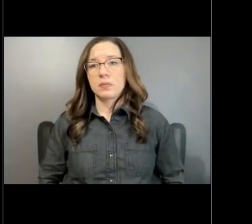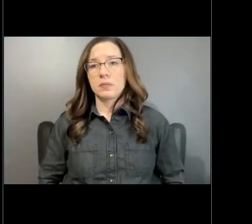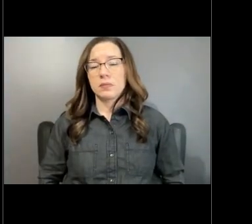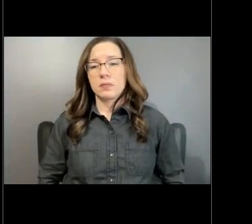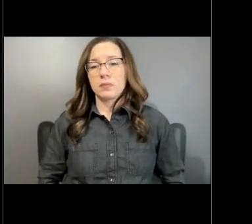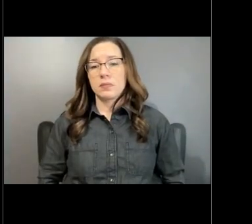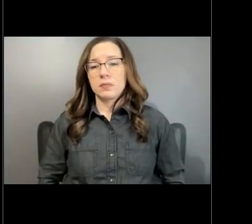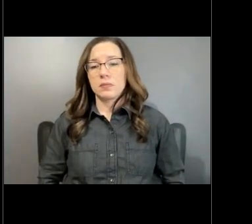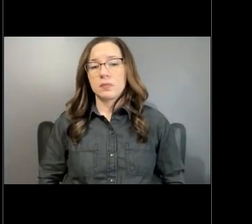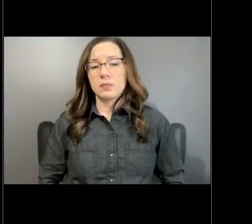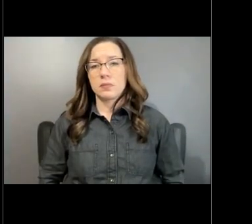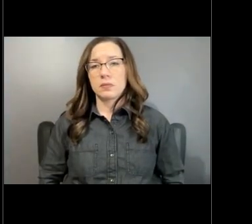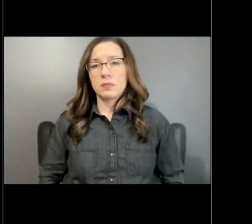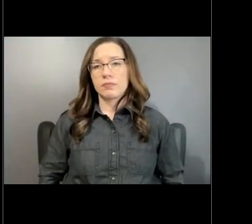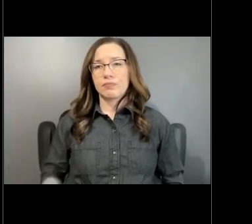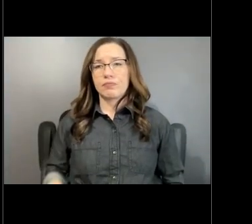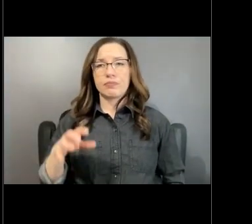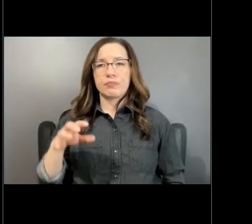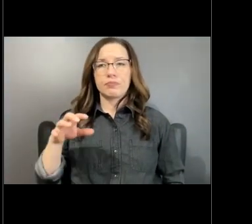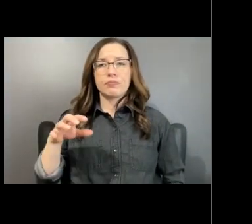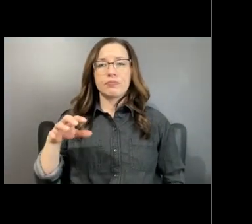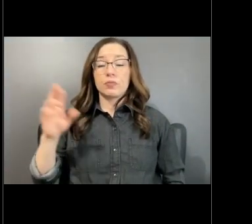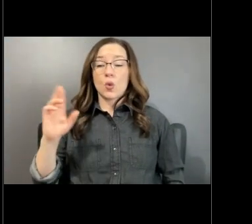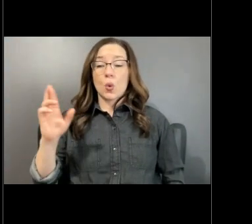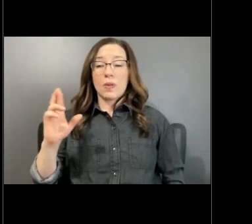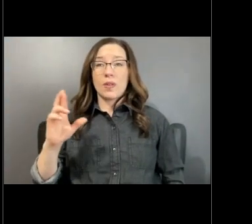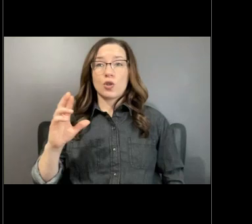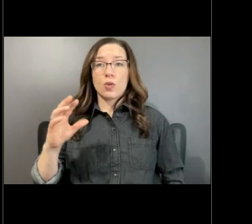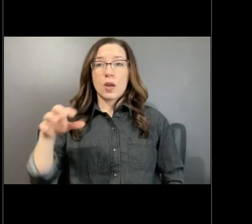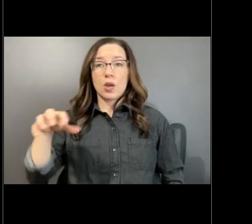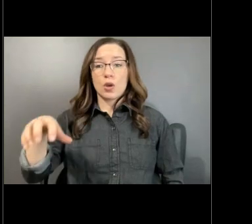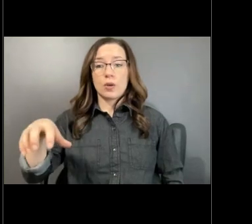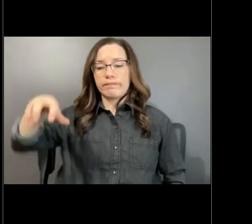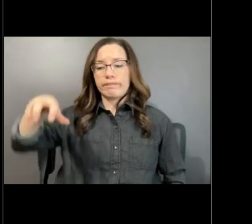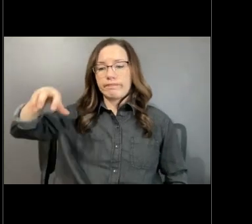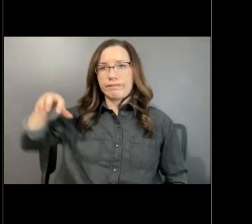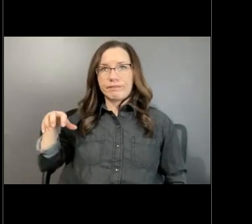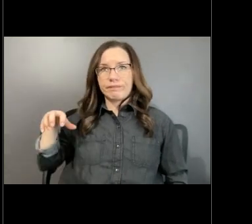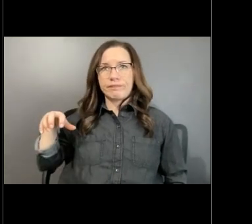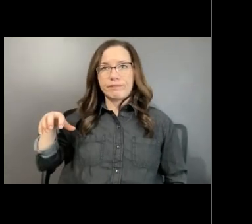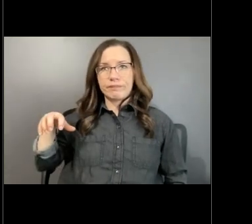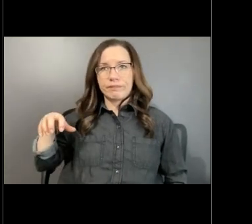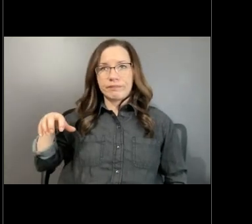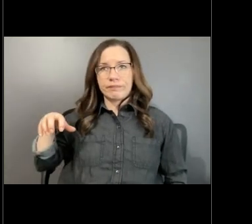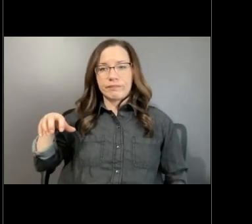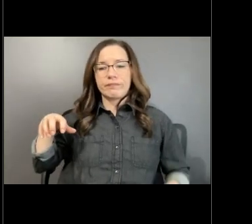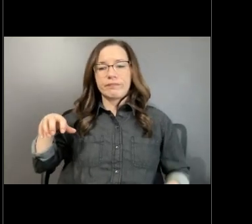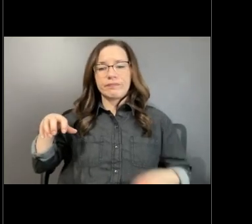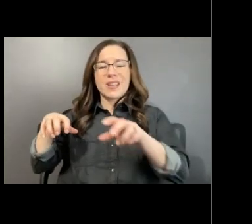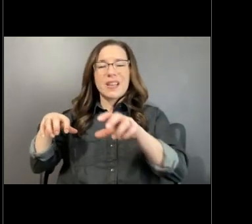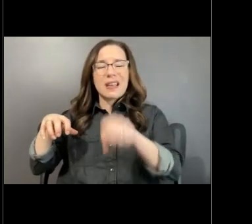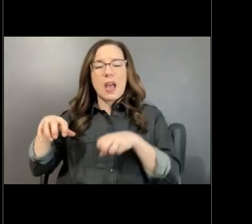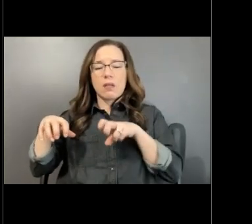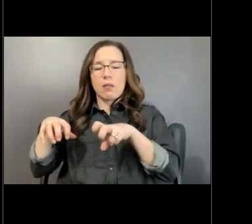the refrigerator is pulled away from the sink and beyond the turning